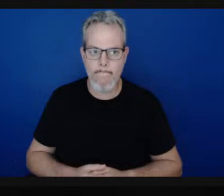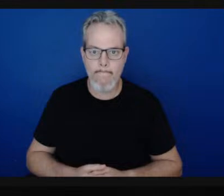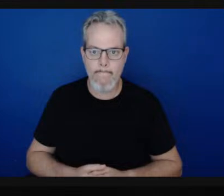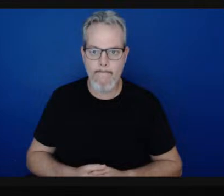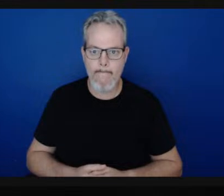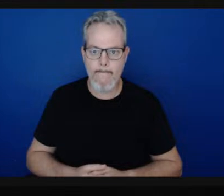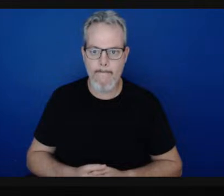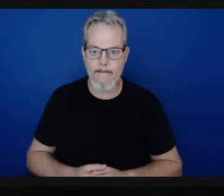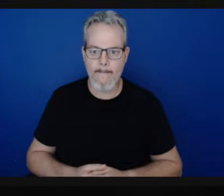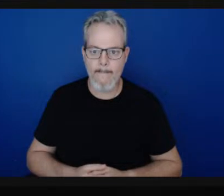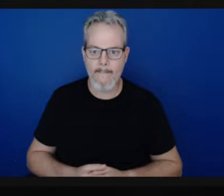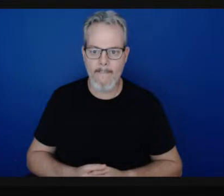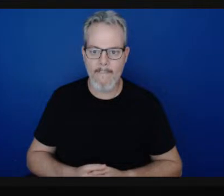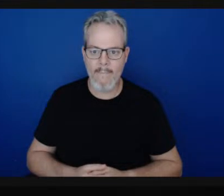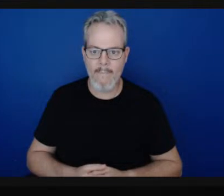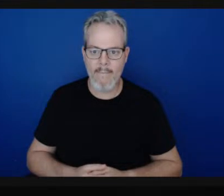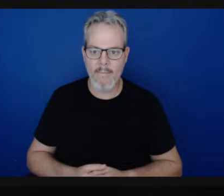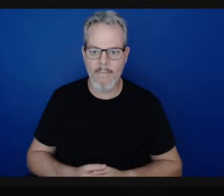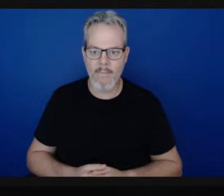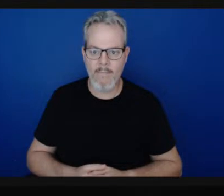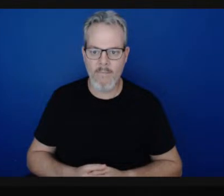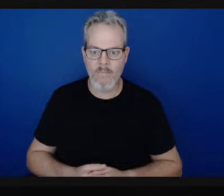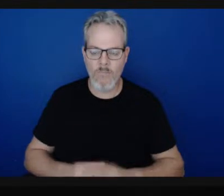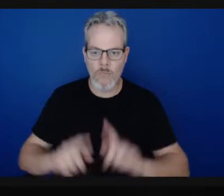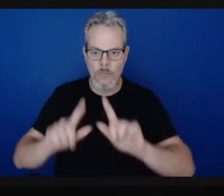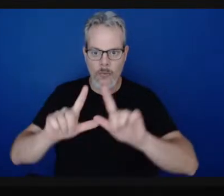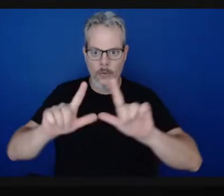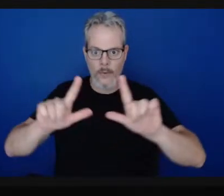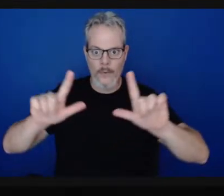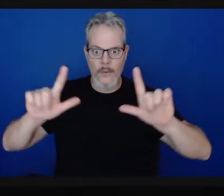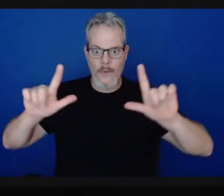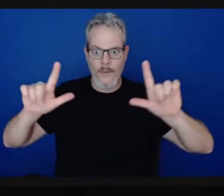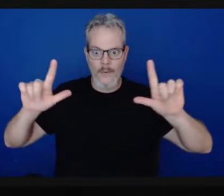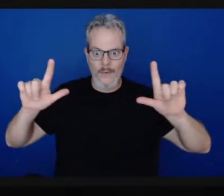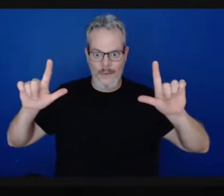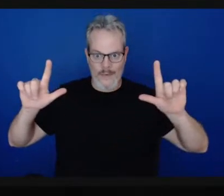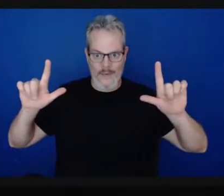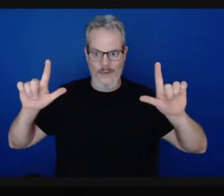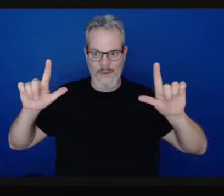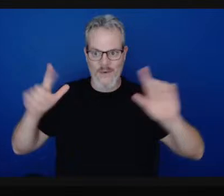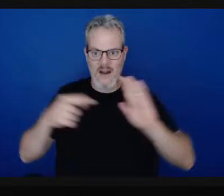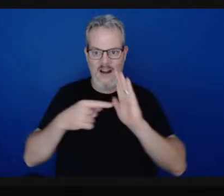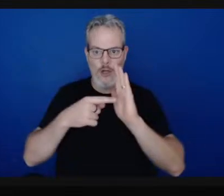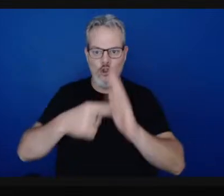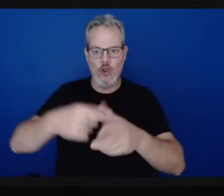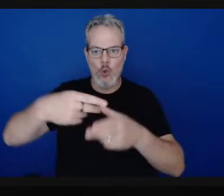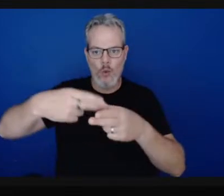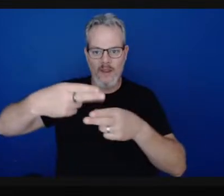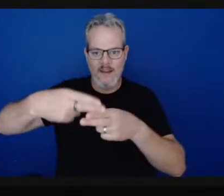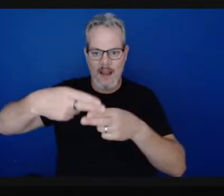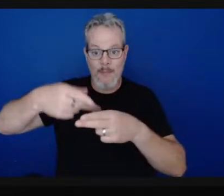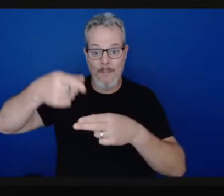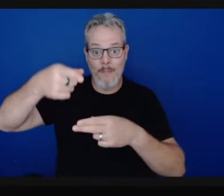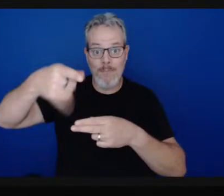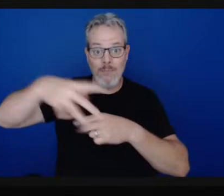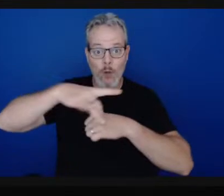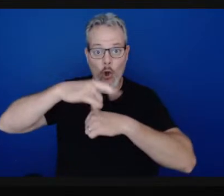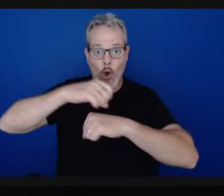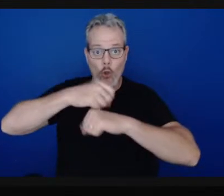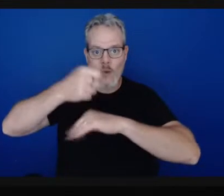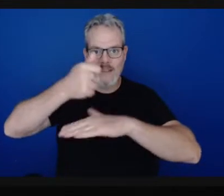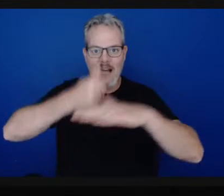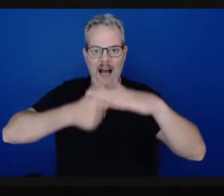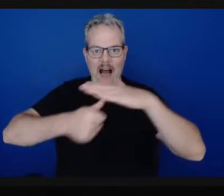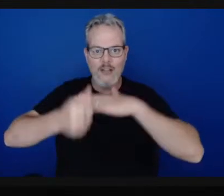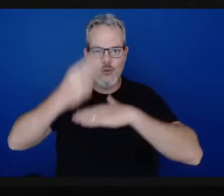So first I'll zoom into this image, then I'll show you the title of this paper here. But these are earthquakes under Hawaii,